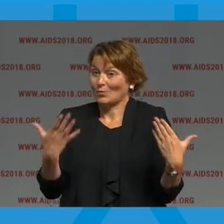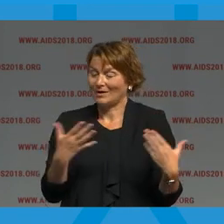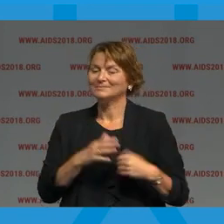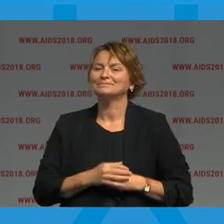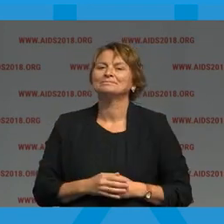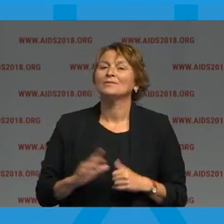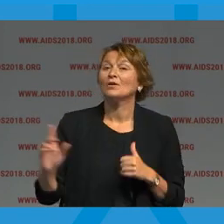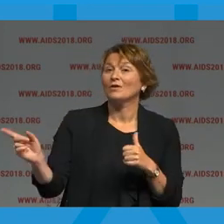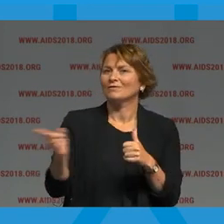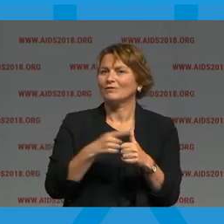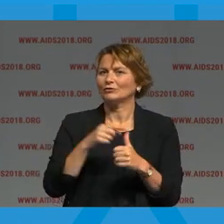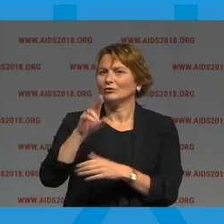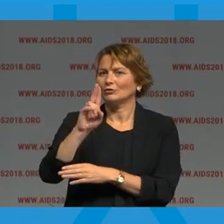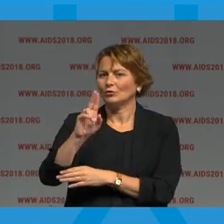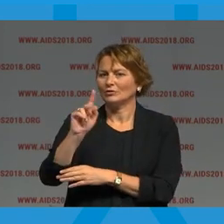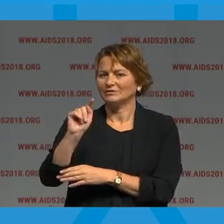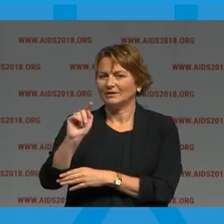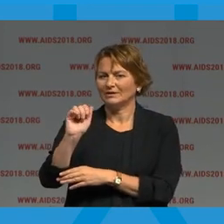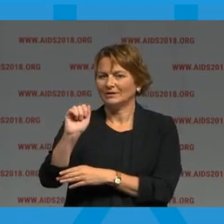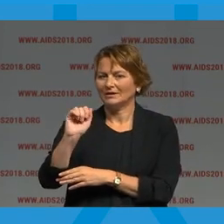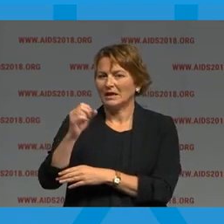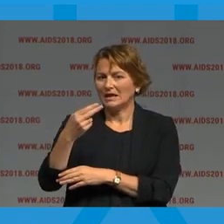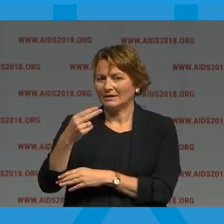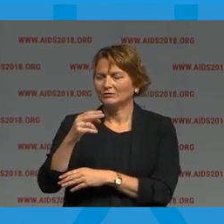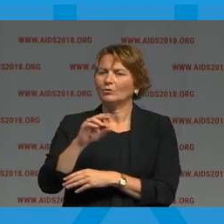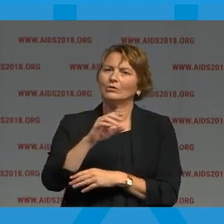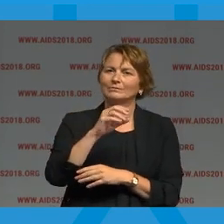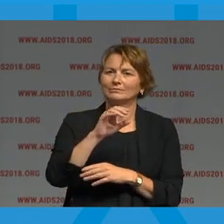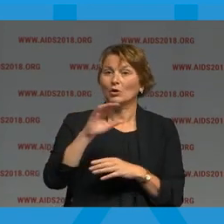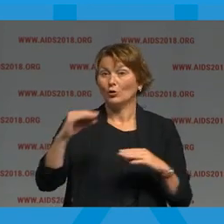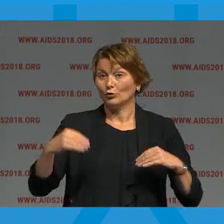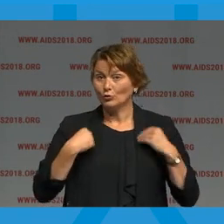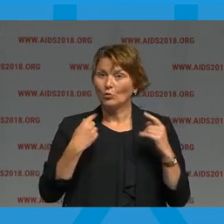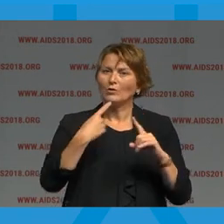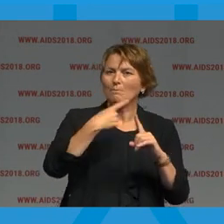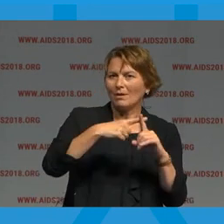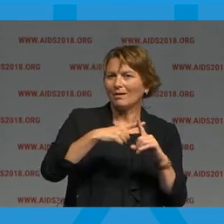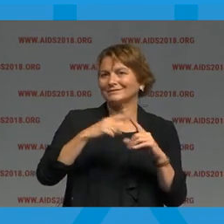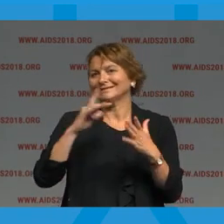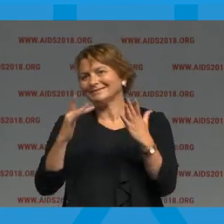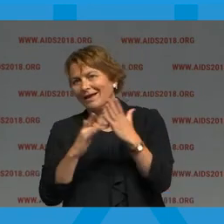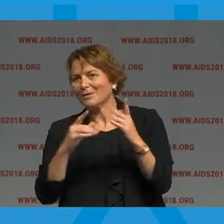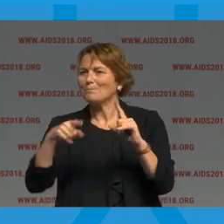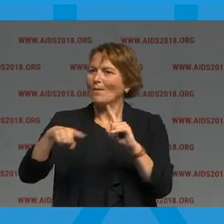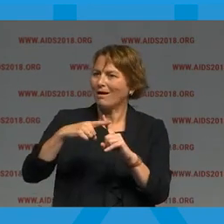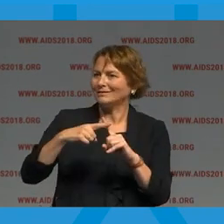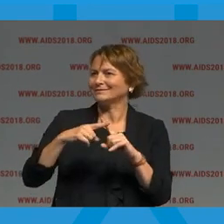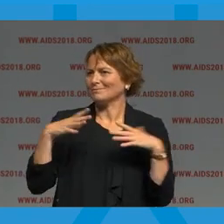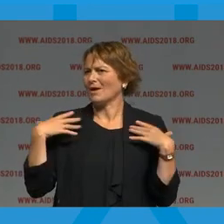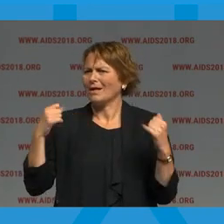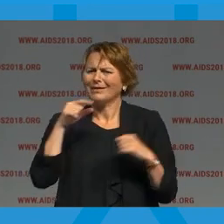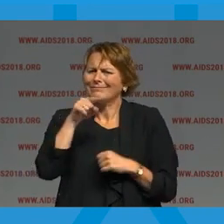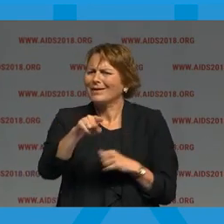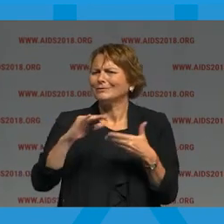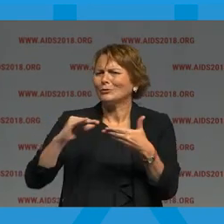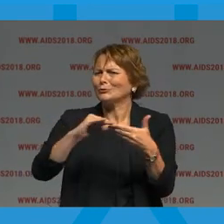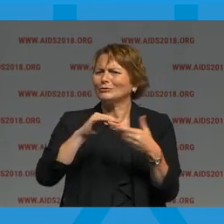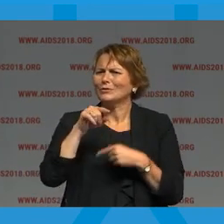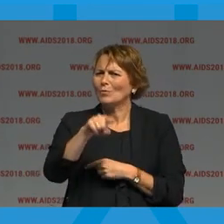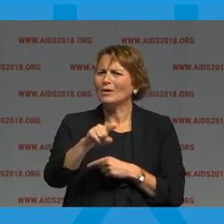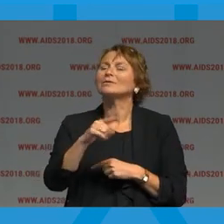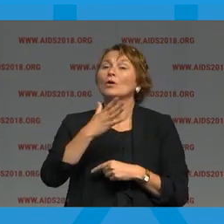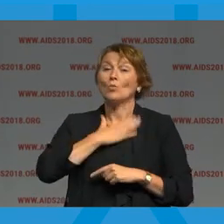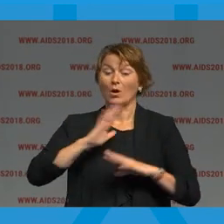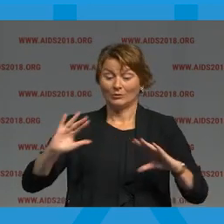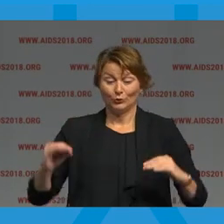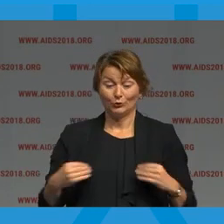for UTH, or Youth Plus Tech Plus Health, and this organisation works to advance the health of youth